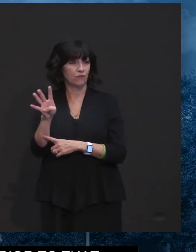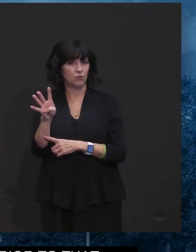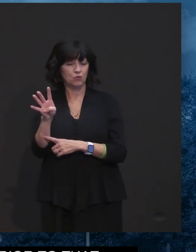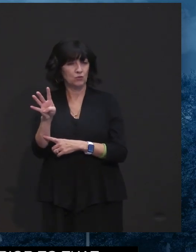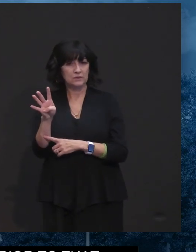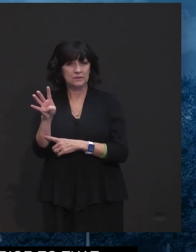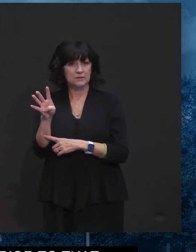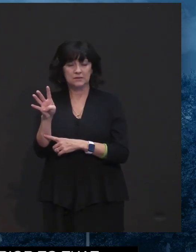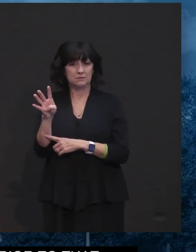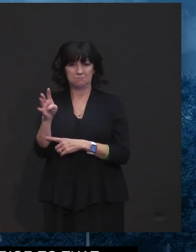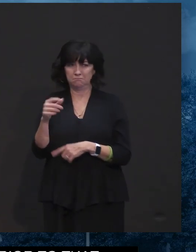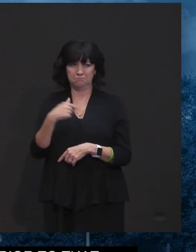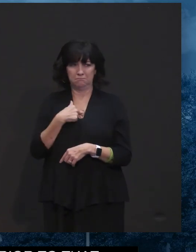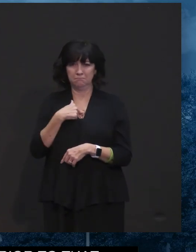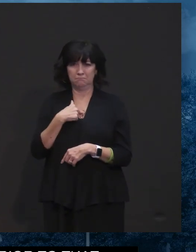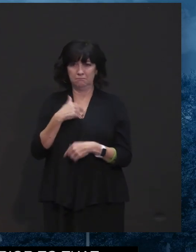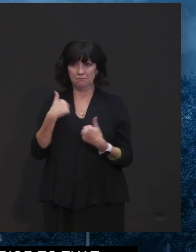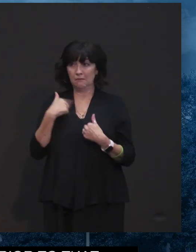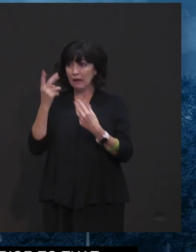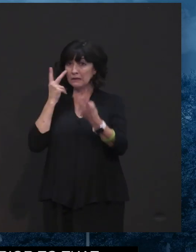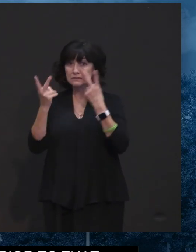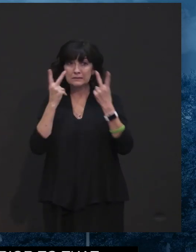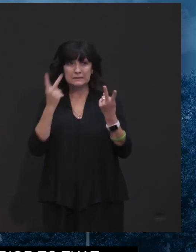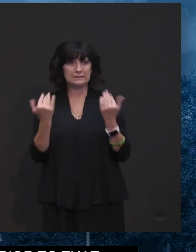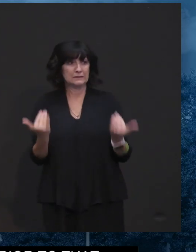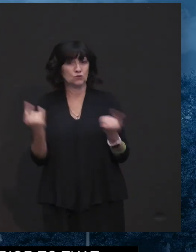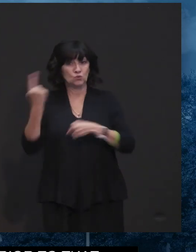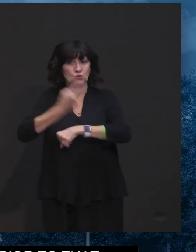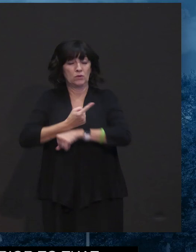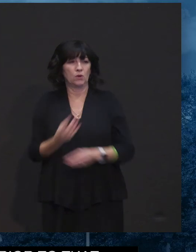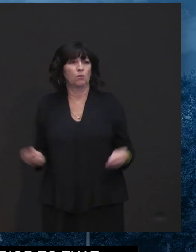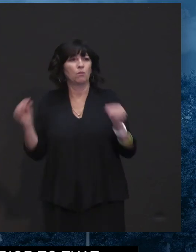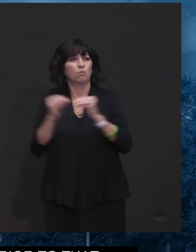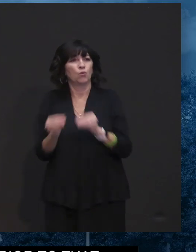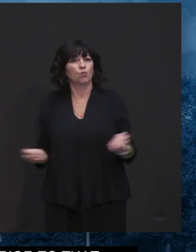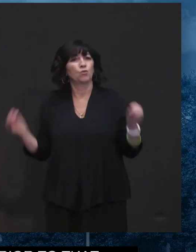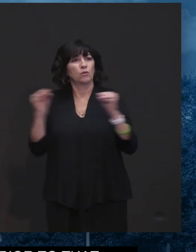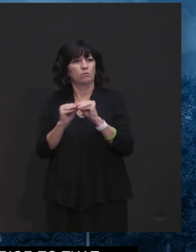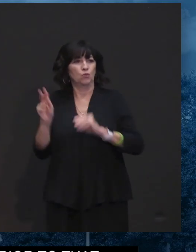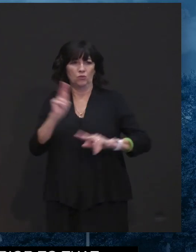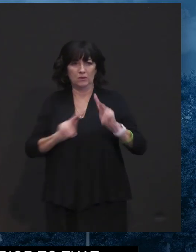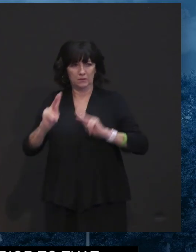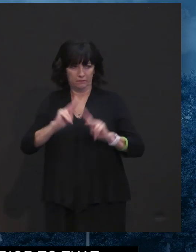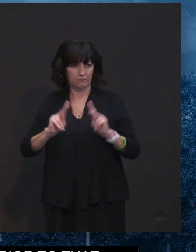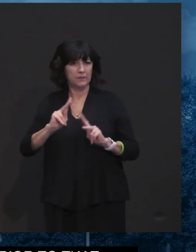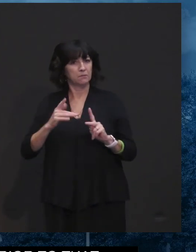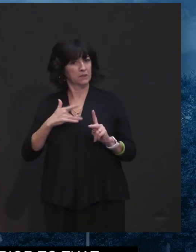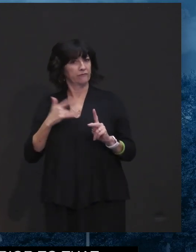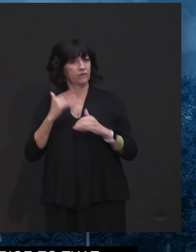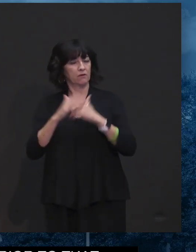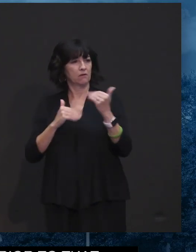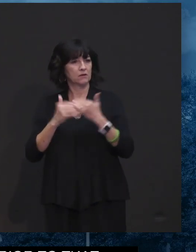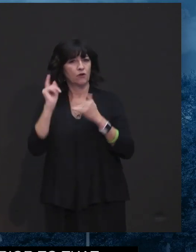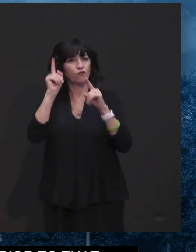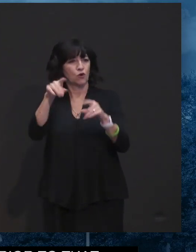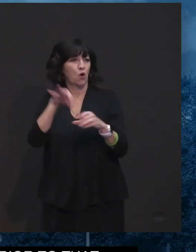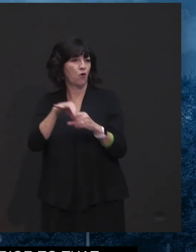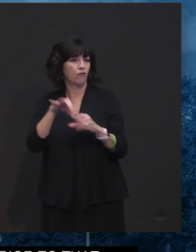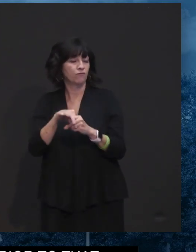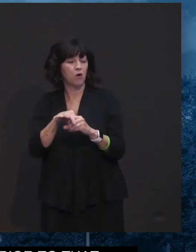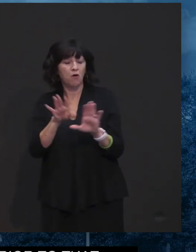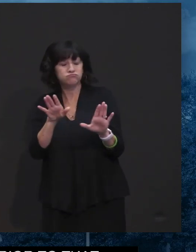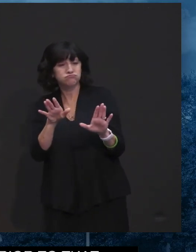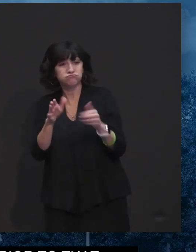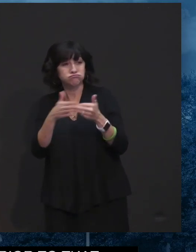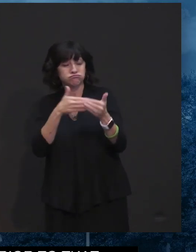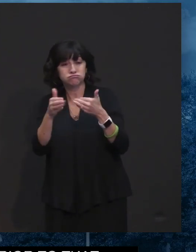make of it, other than it's a good thing when people are exercising the right to vote, whether they vote for me or not. I mean, I just think